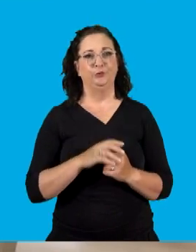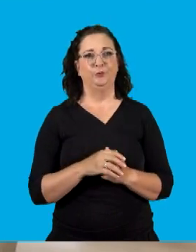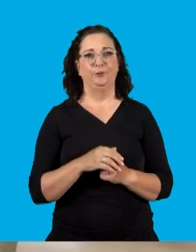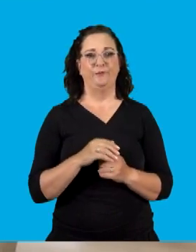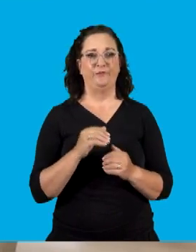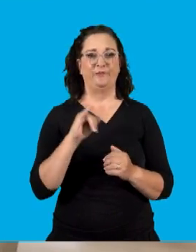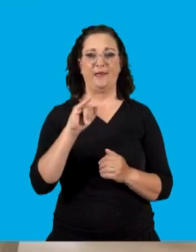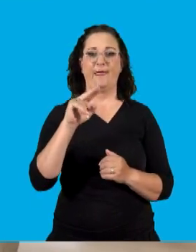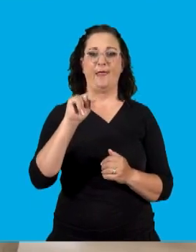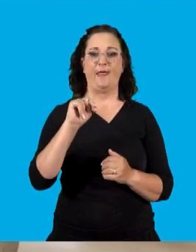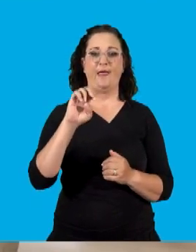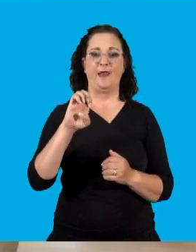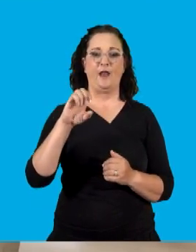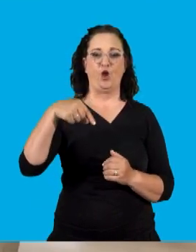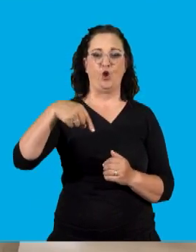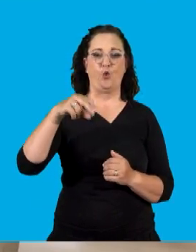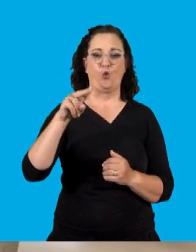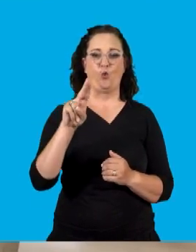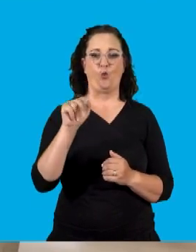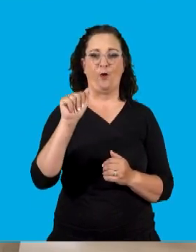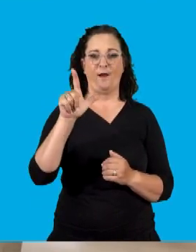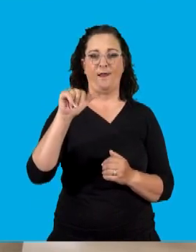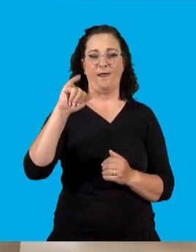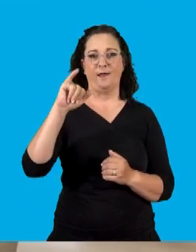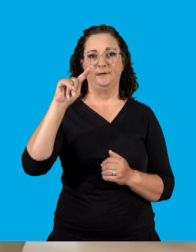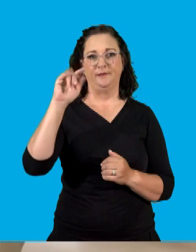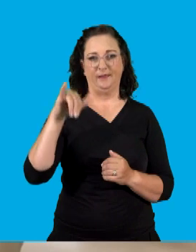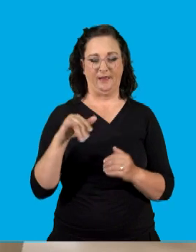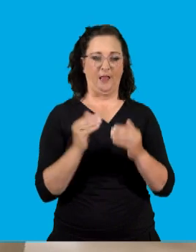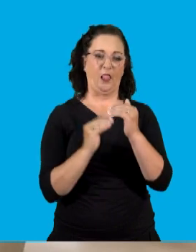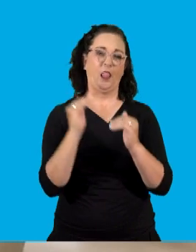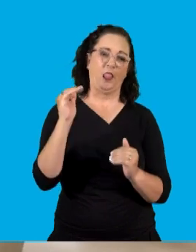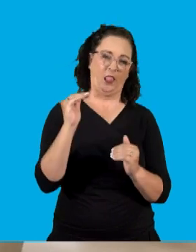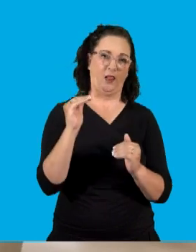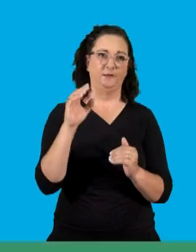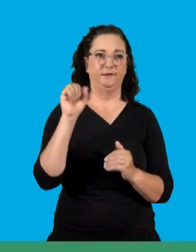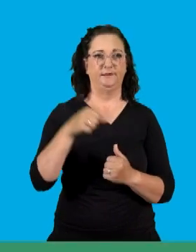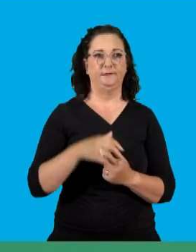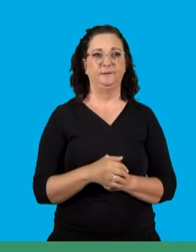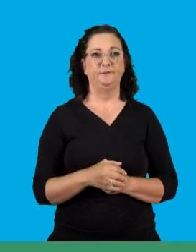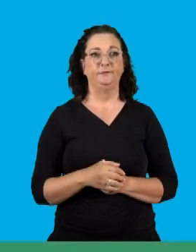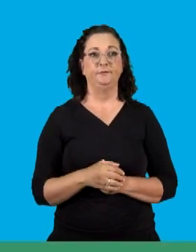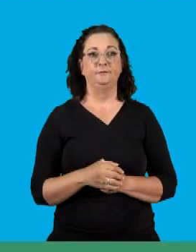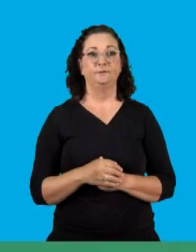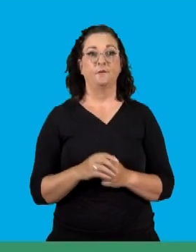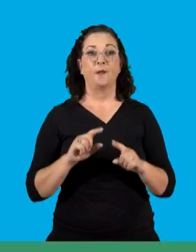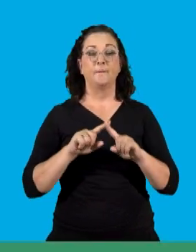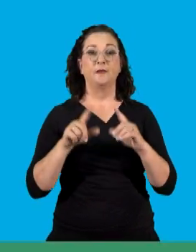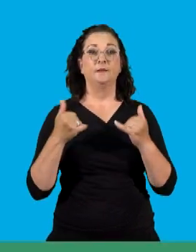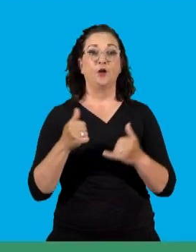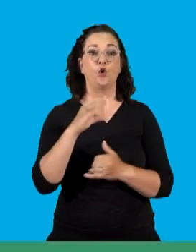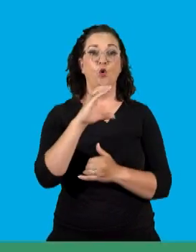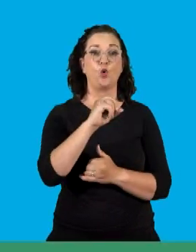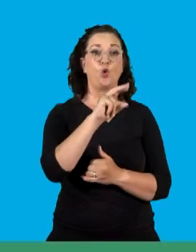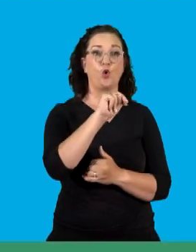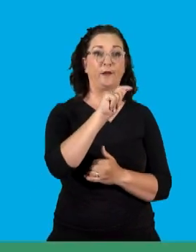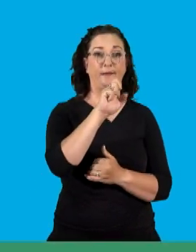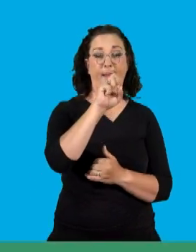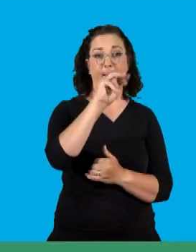it's inequality. Now let's move on to the second practice question. Elaborate on the meaning of